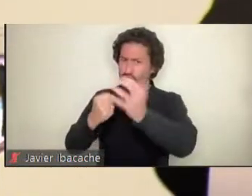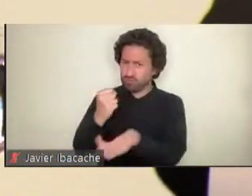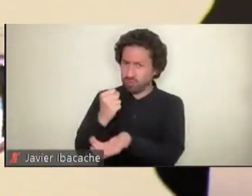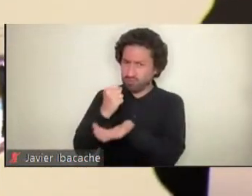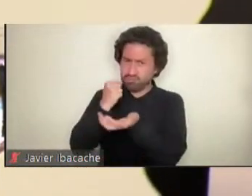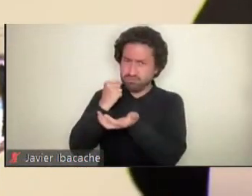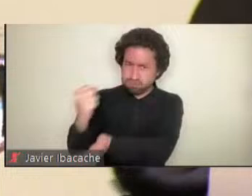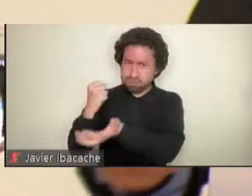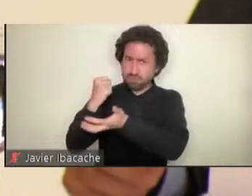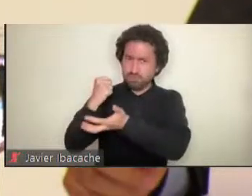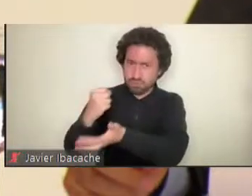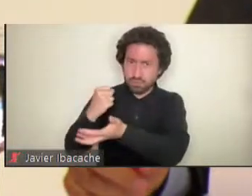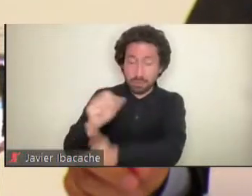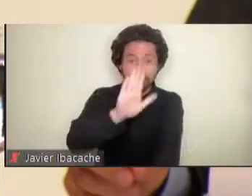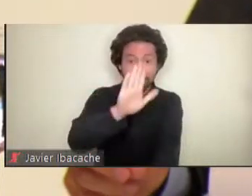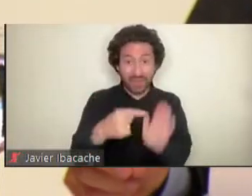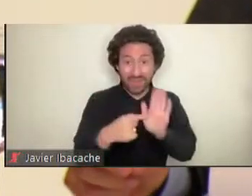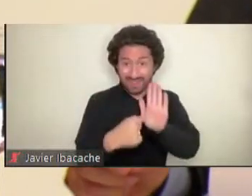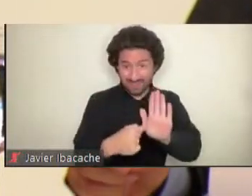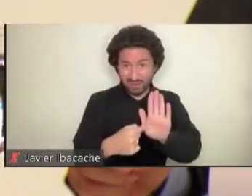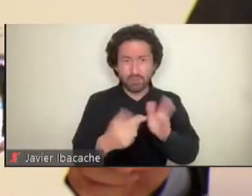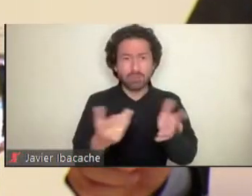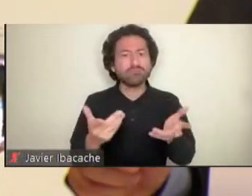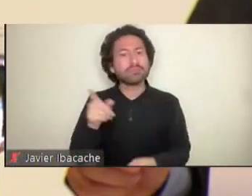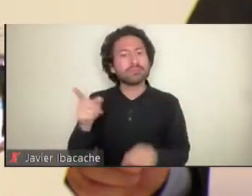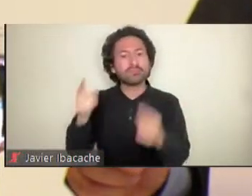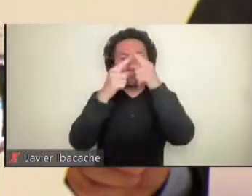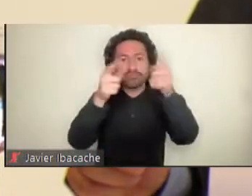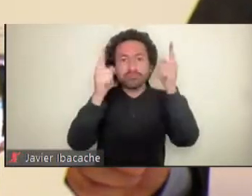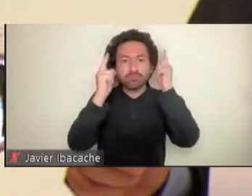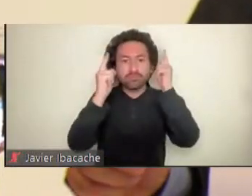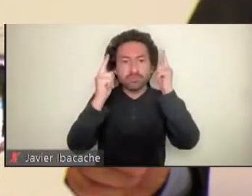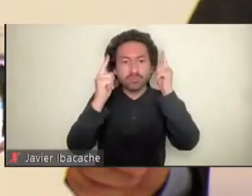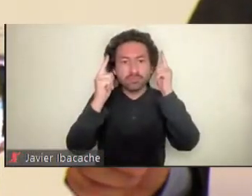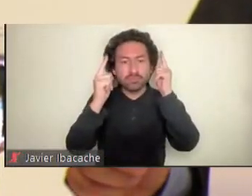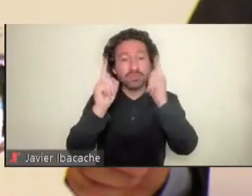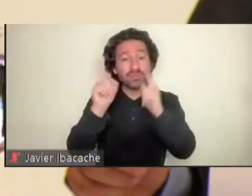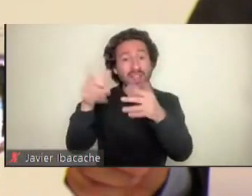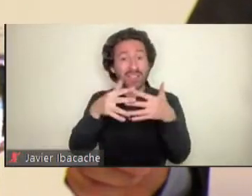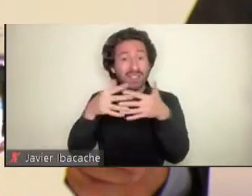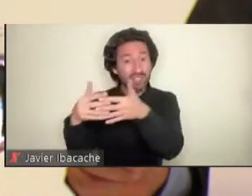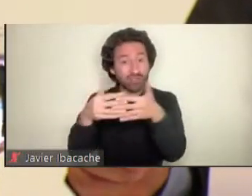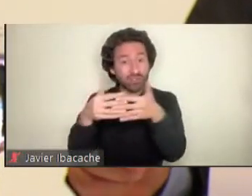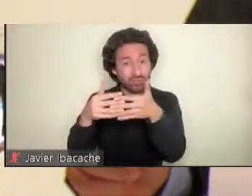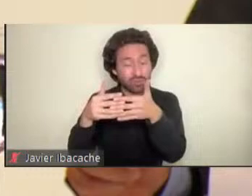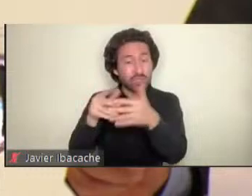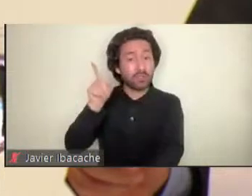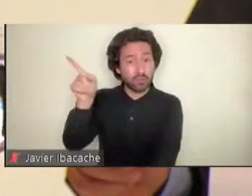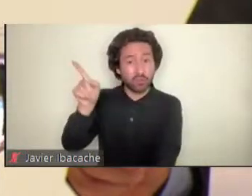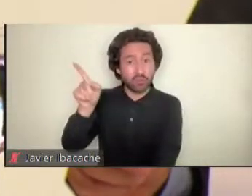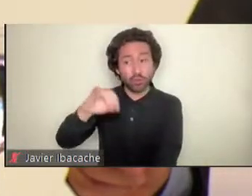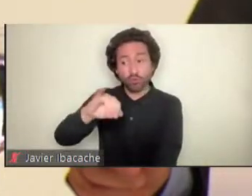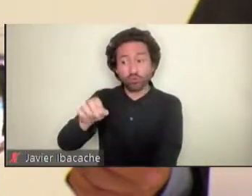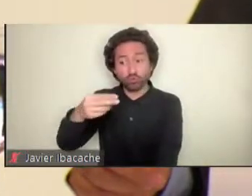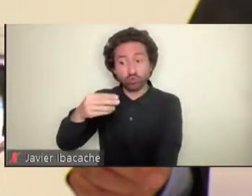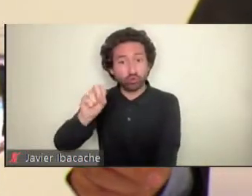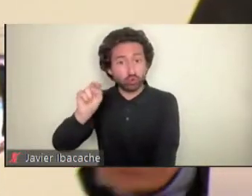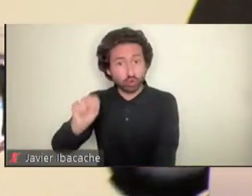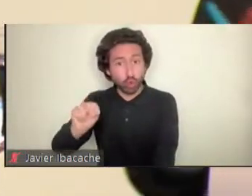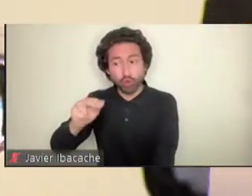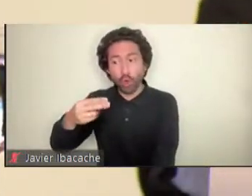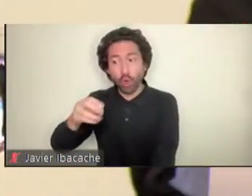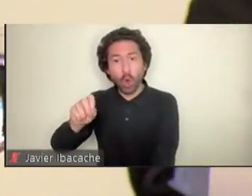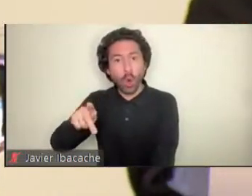strong sub-investment. Just to give you an example, the University of